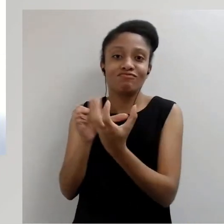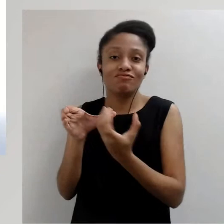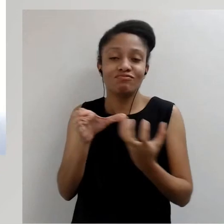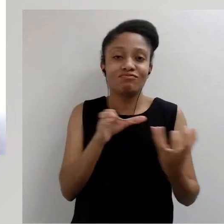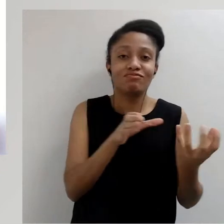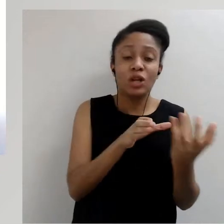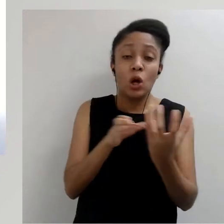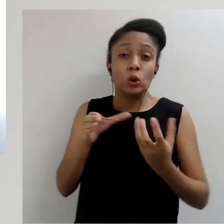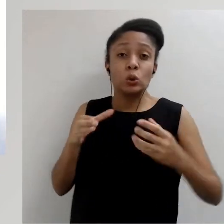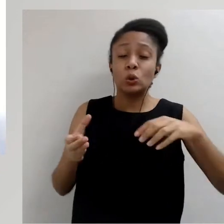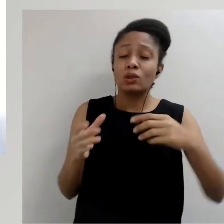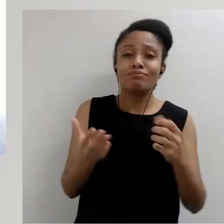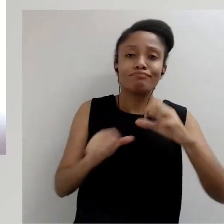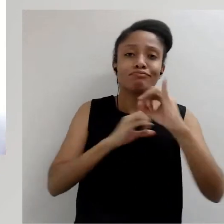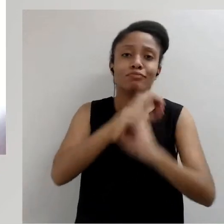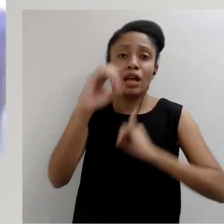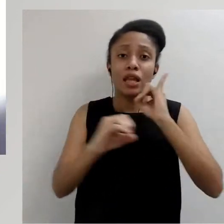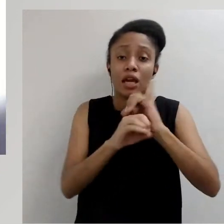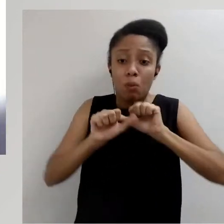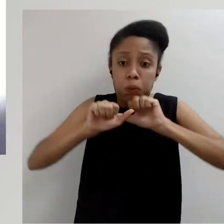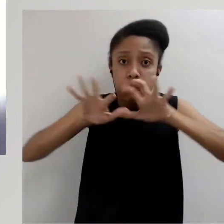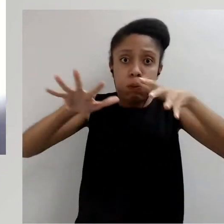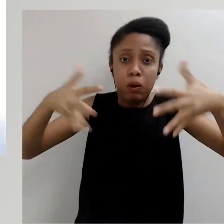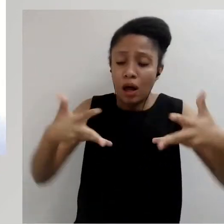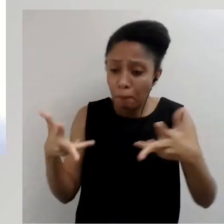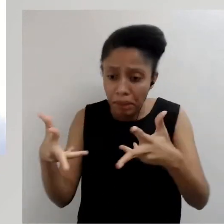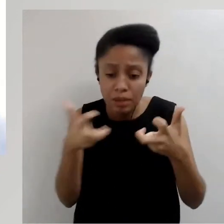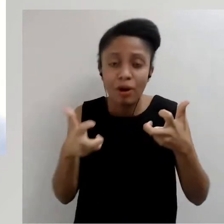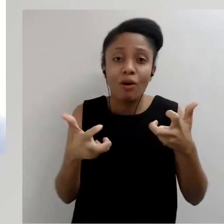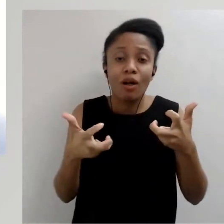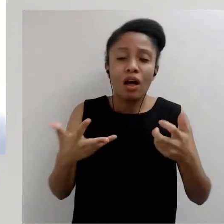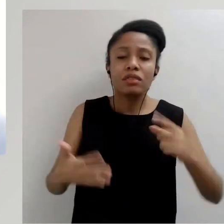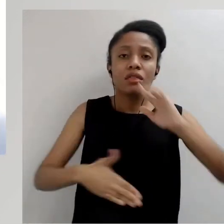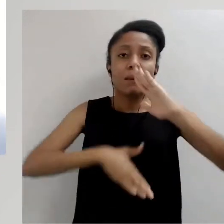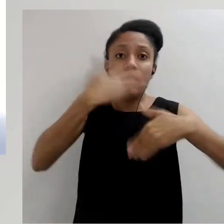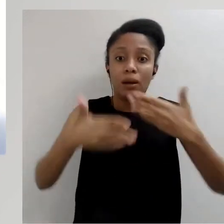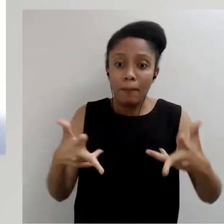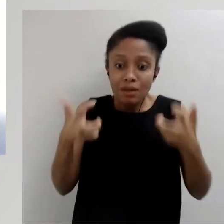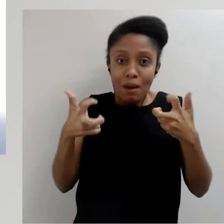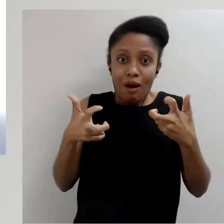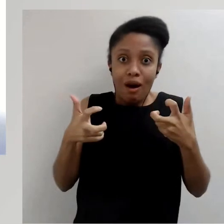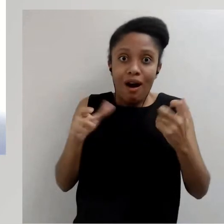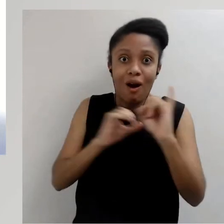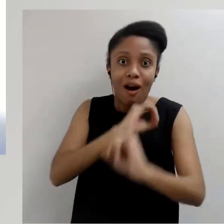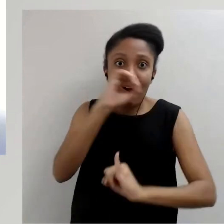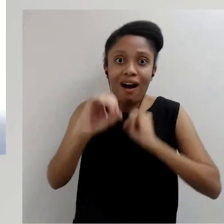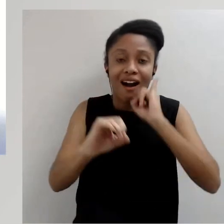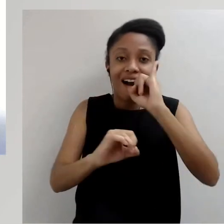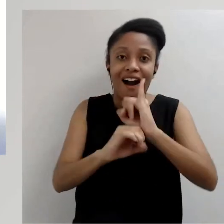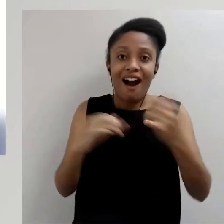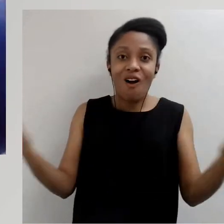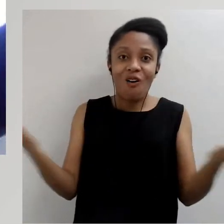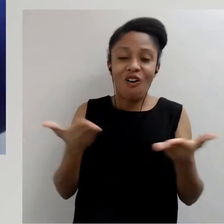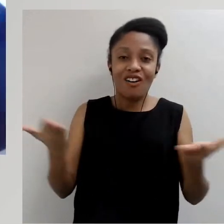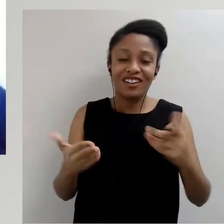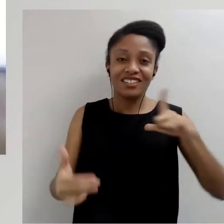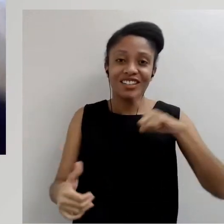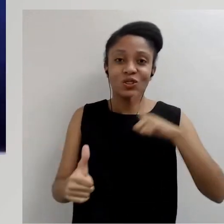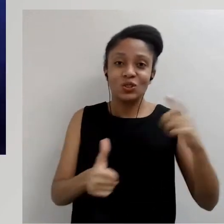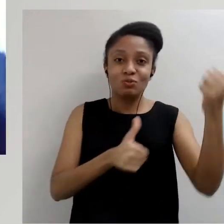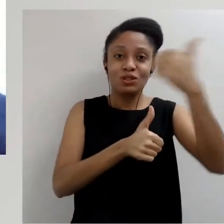was spreading on everything and we couldn't even realize, and when we saw that, so a lot